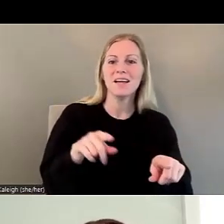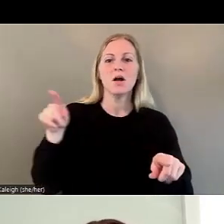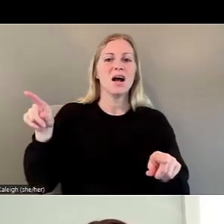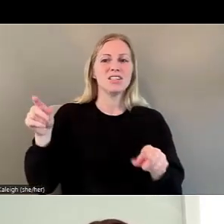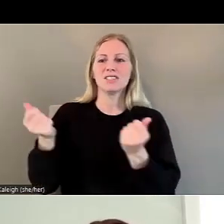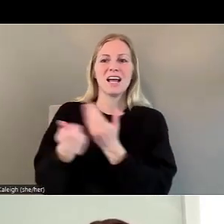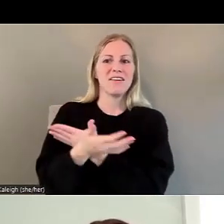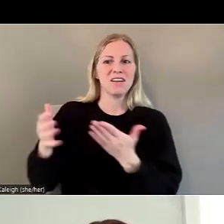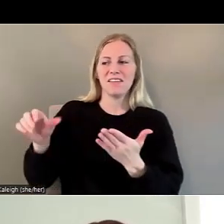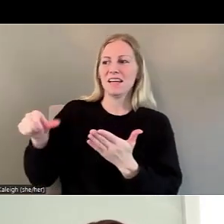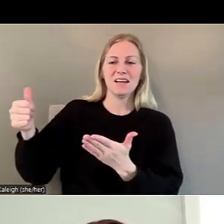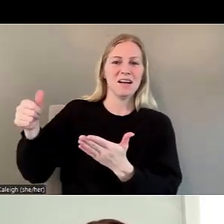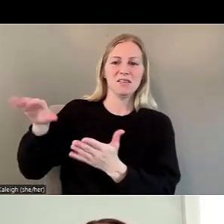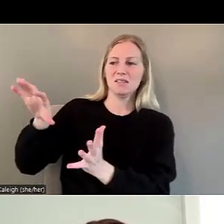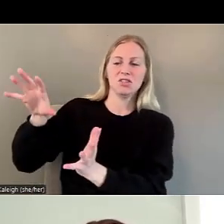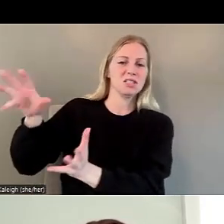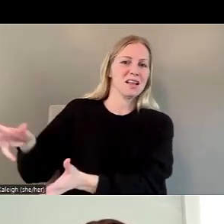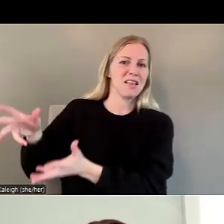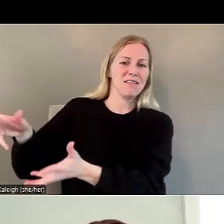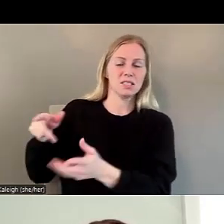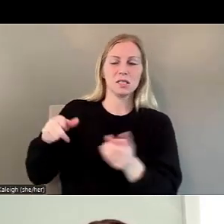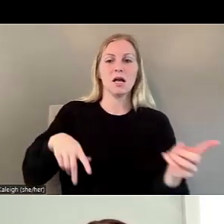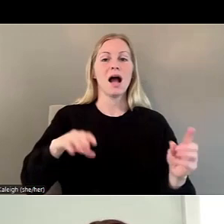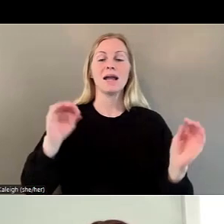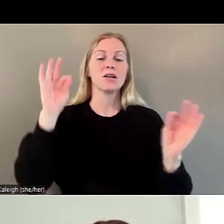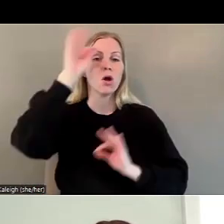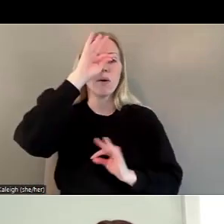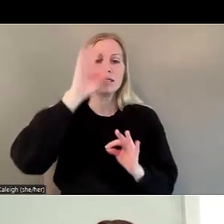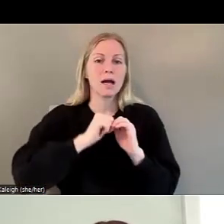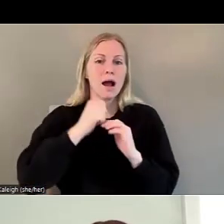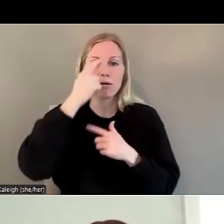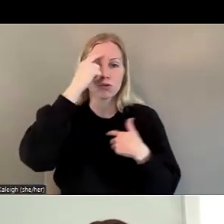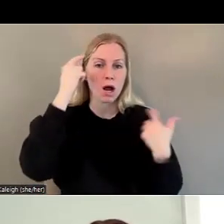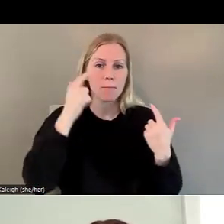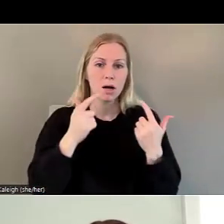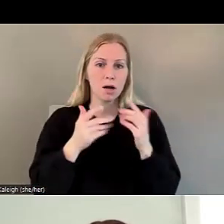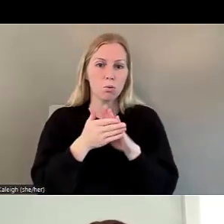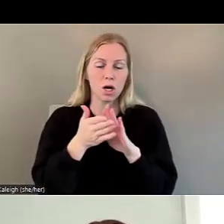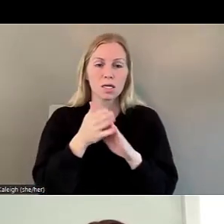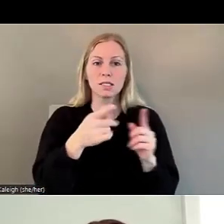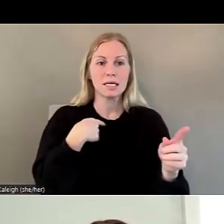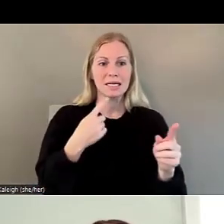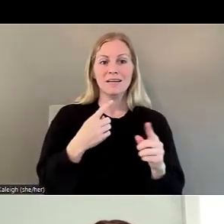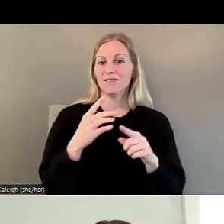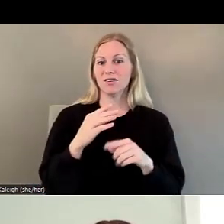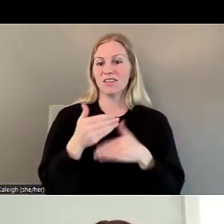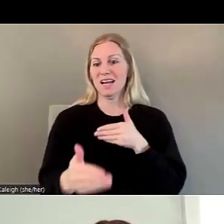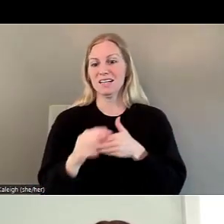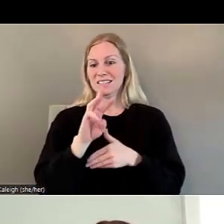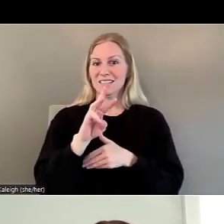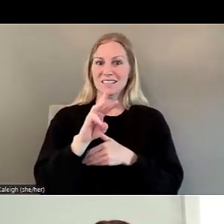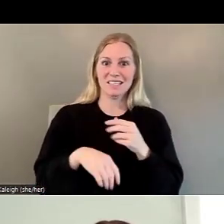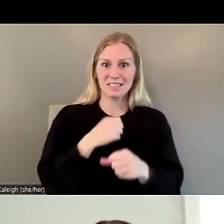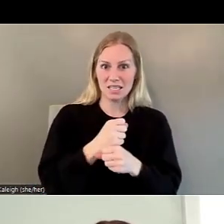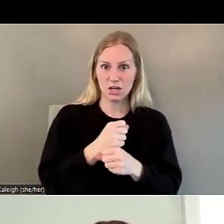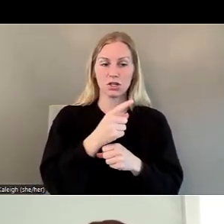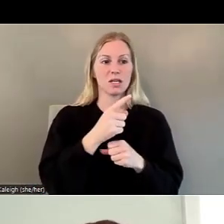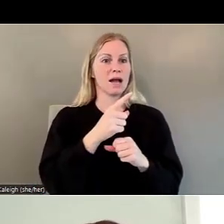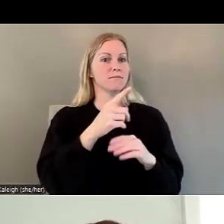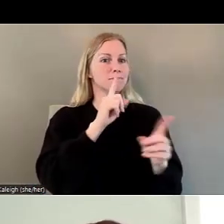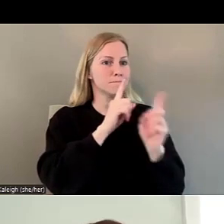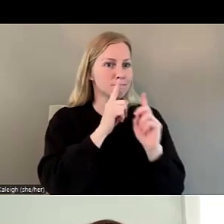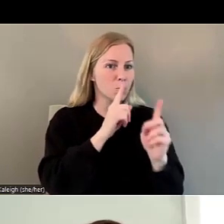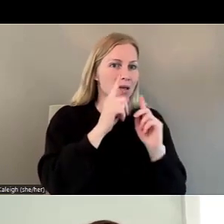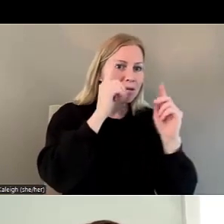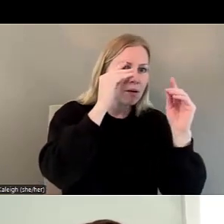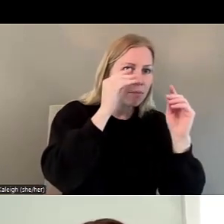idea how trauma worked. But over the next 6.5 years, through conversations with other parents, experts in the field, teachers, mostly through